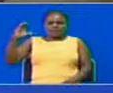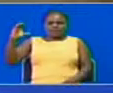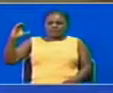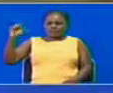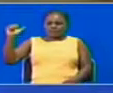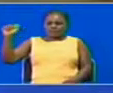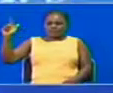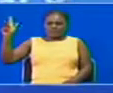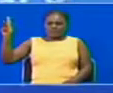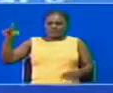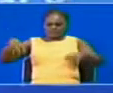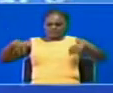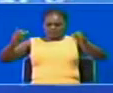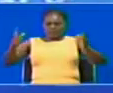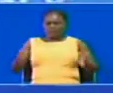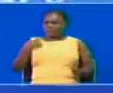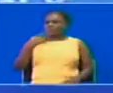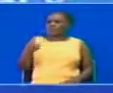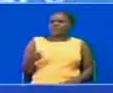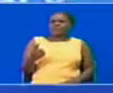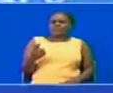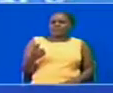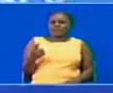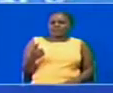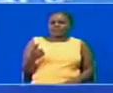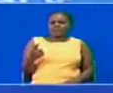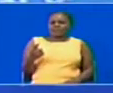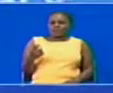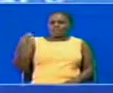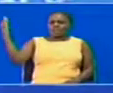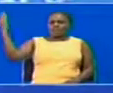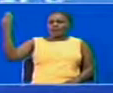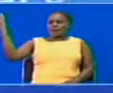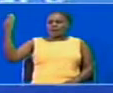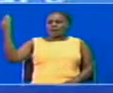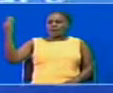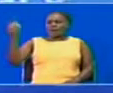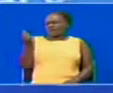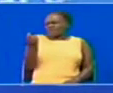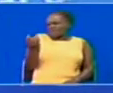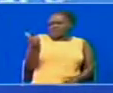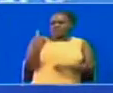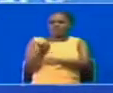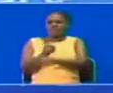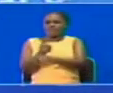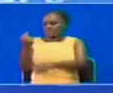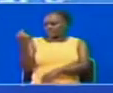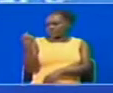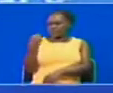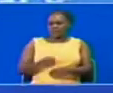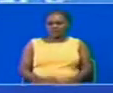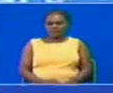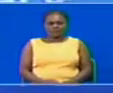by CAK Chairperson Francis Wangusi. He made an address not too long ago.